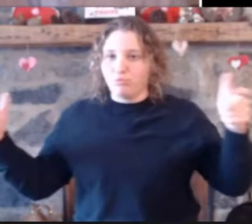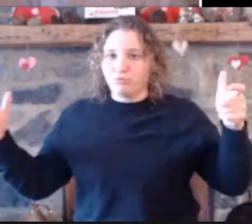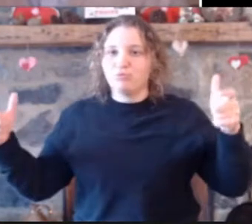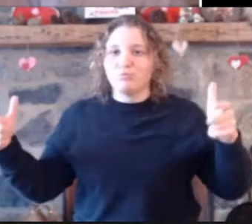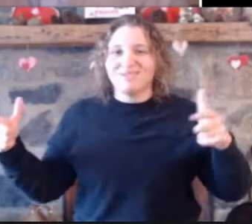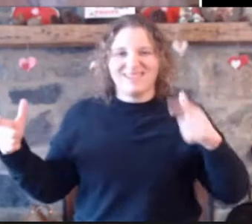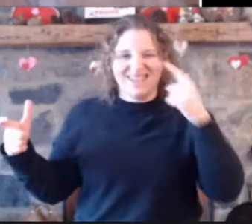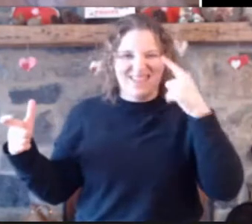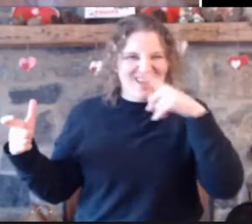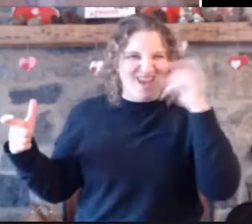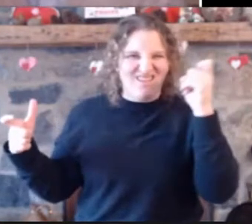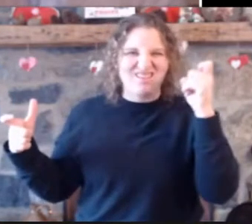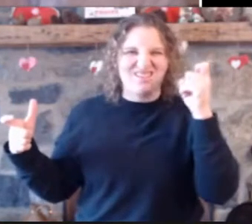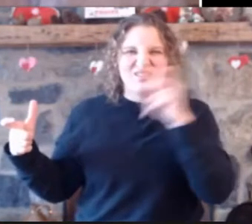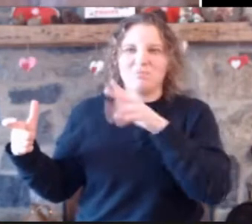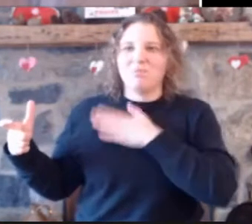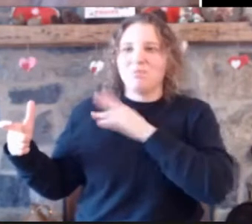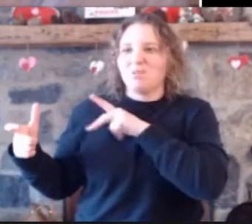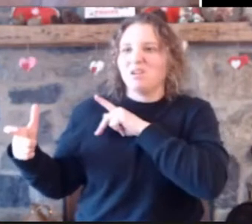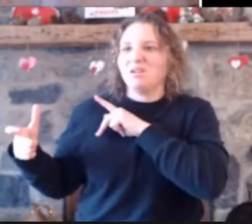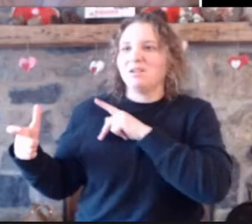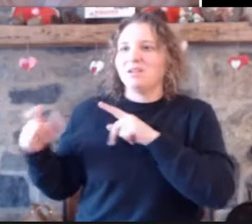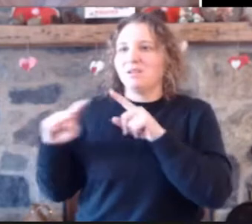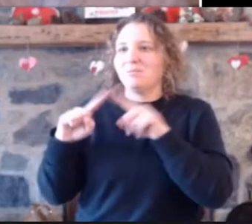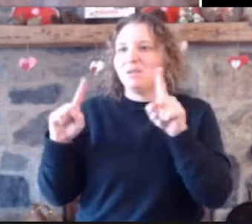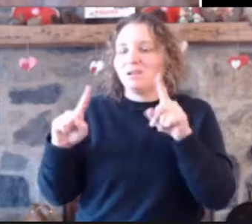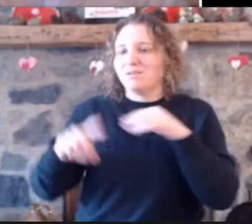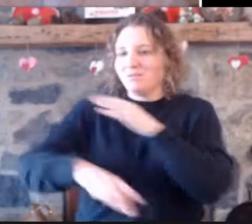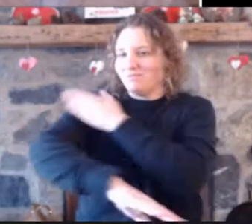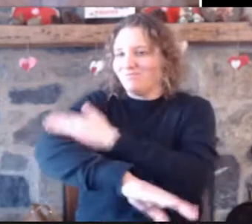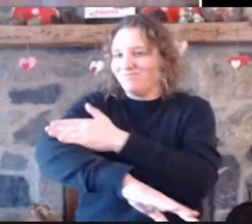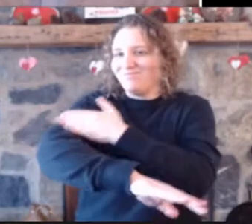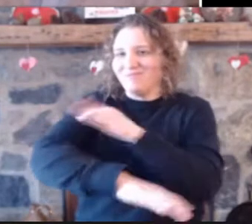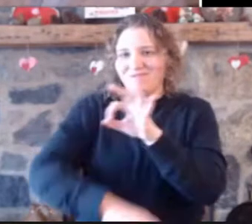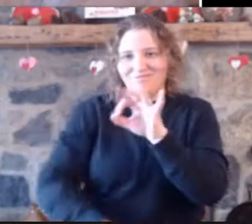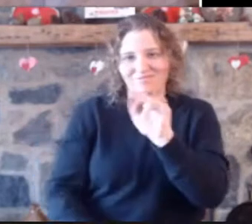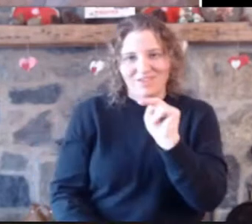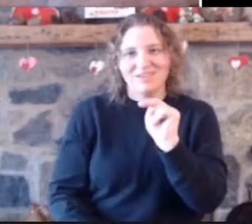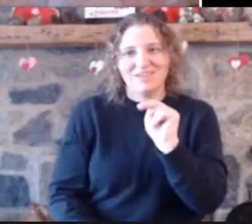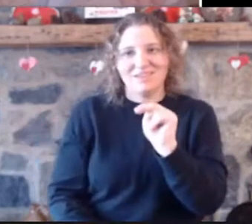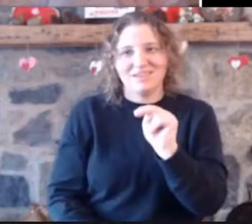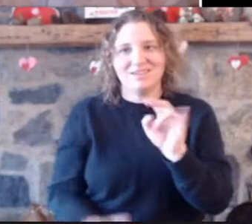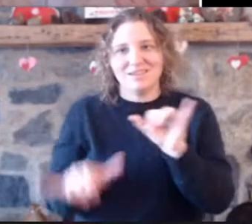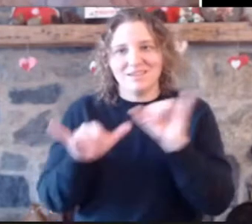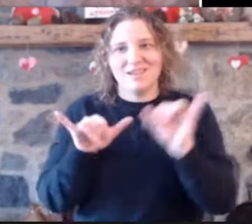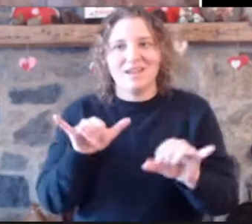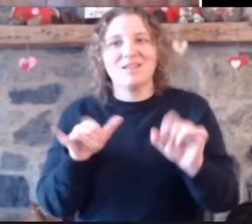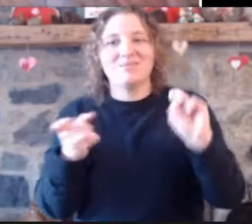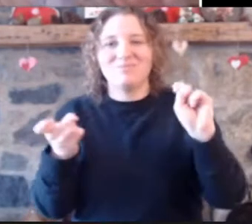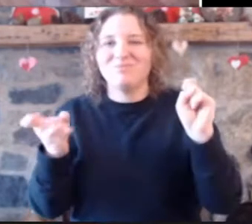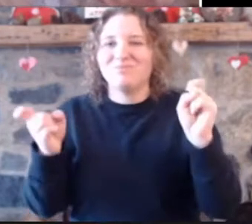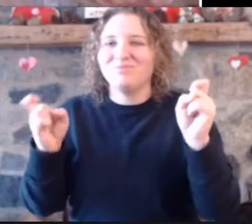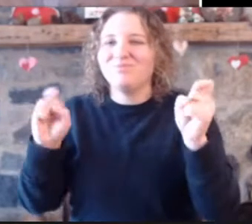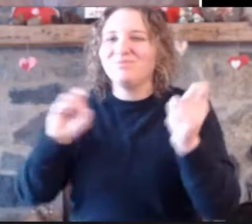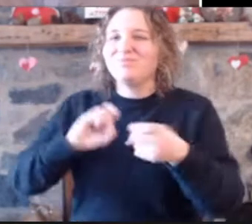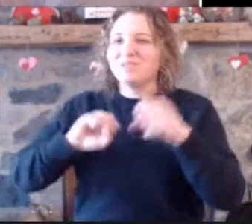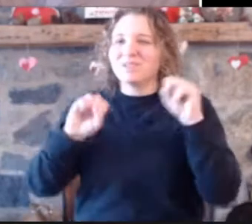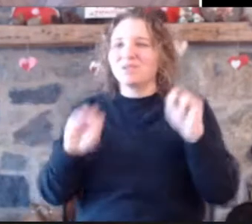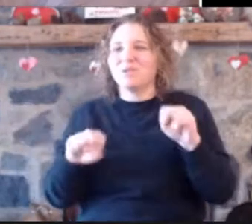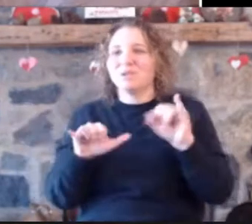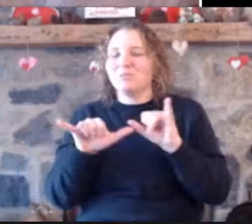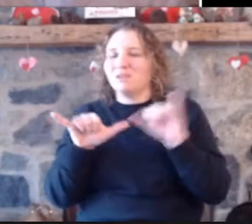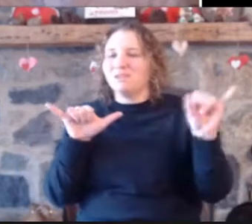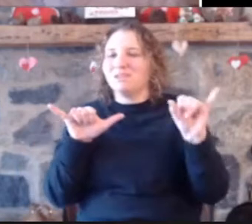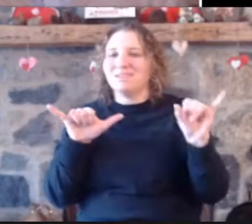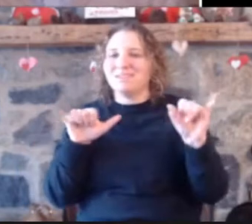and voila, it still has a fin. 65 million years later, all that chance to evolve, and it's still after